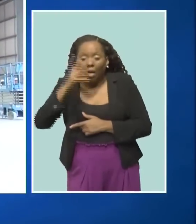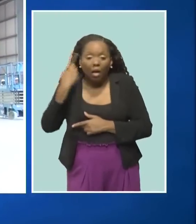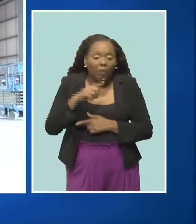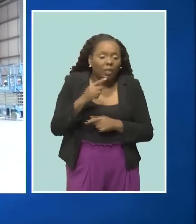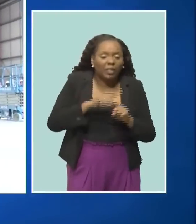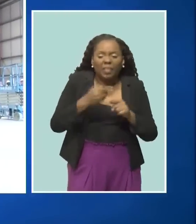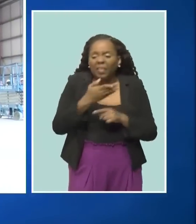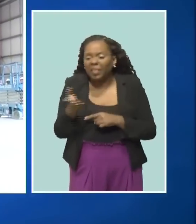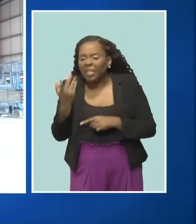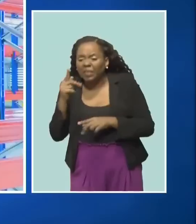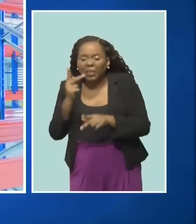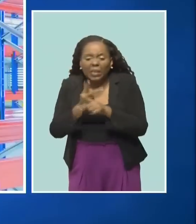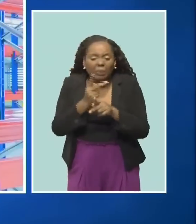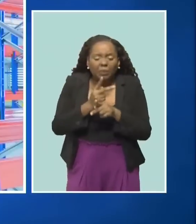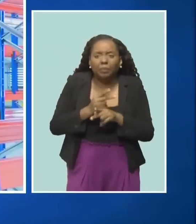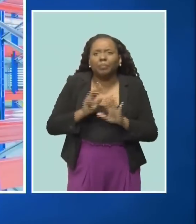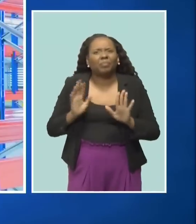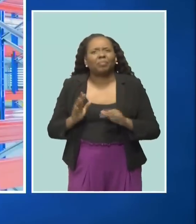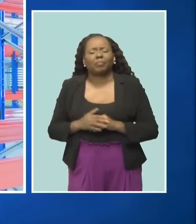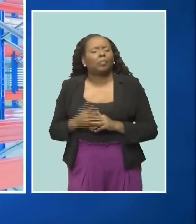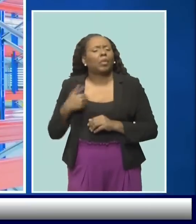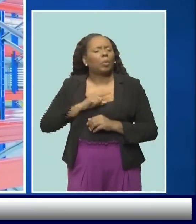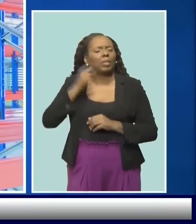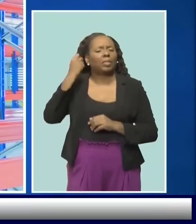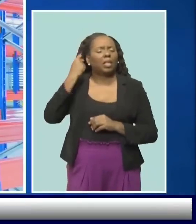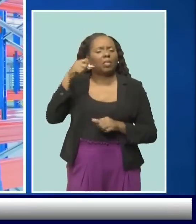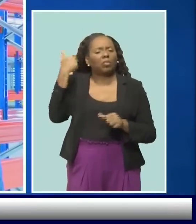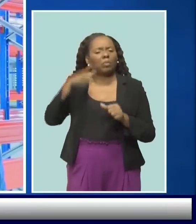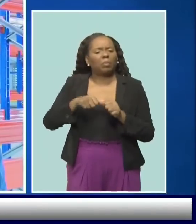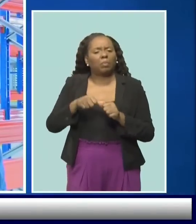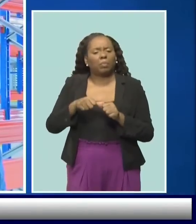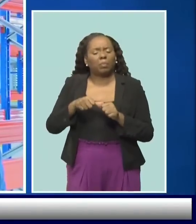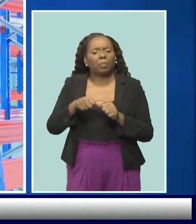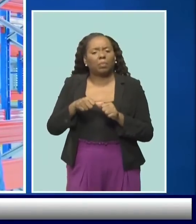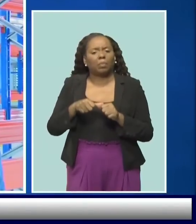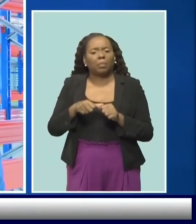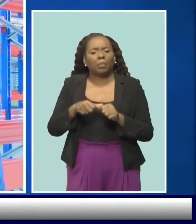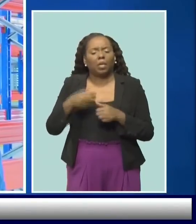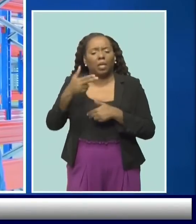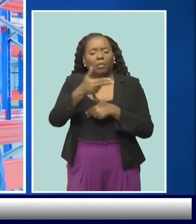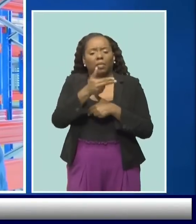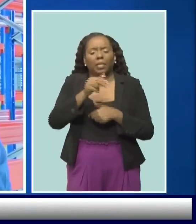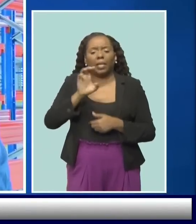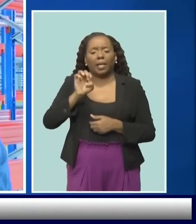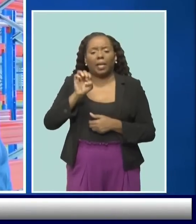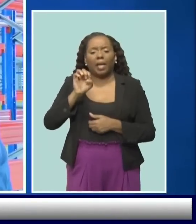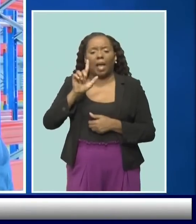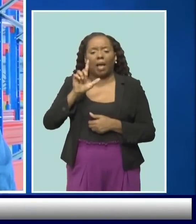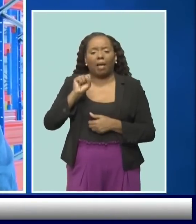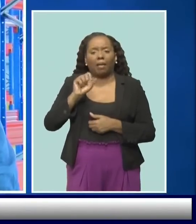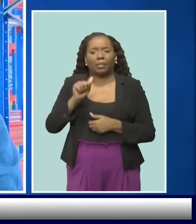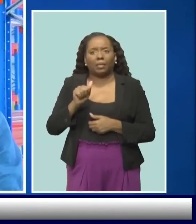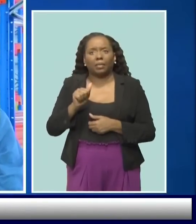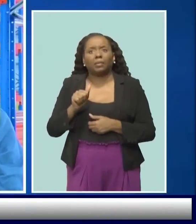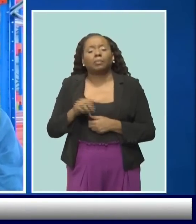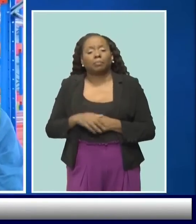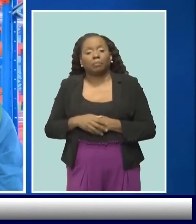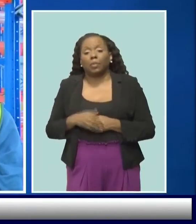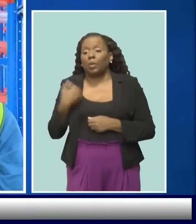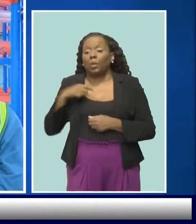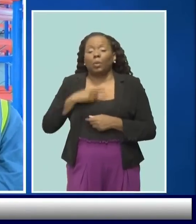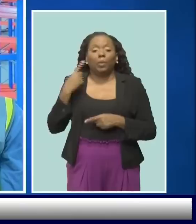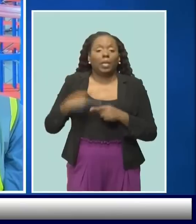know the challenges we face, because after Elsa, something as simple as chainsaws, the U.S. was not allowing the export of chainsaws from the